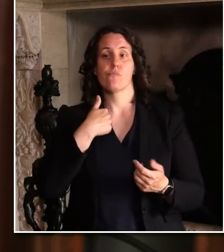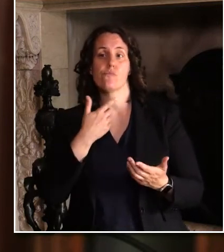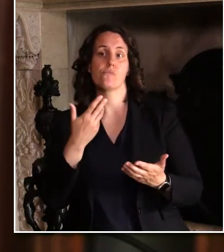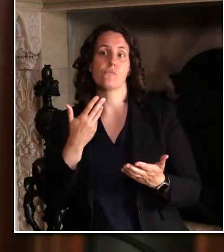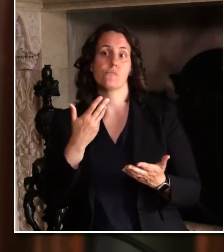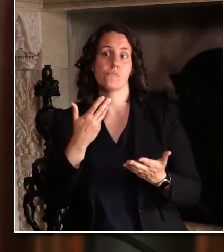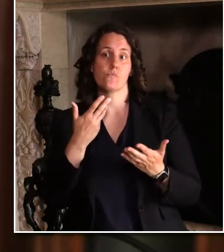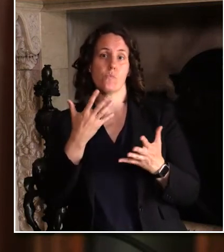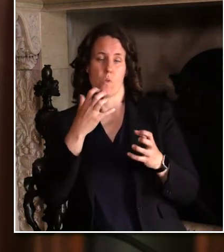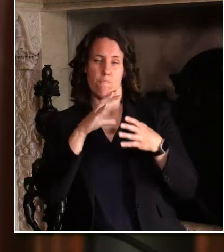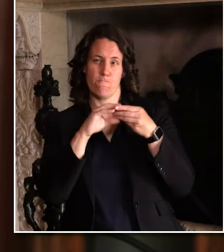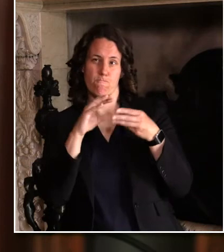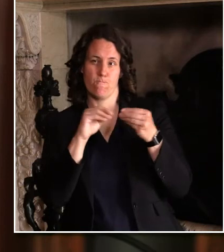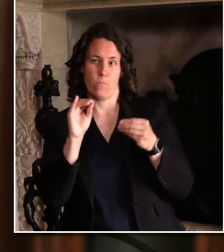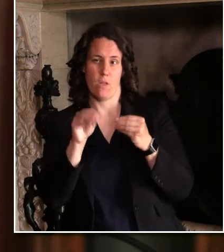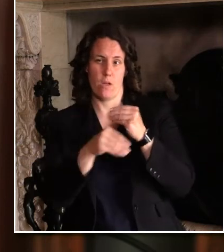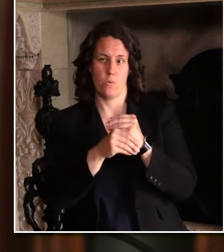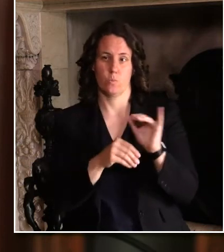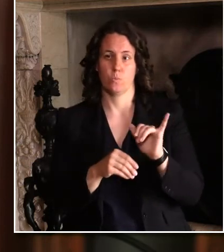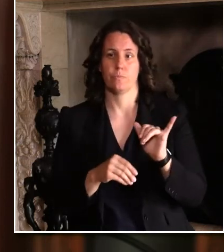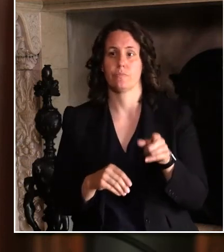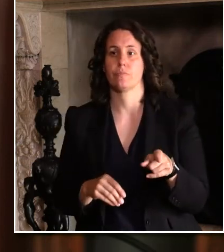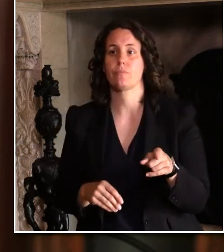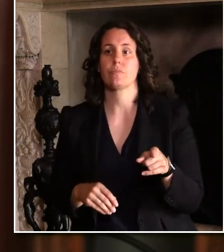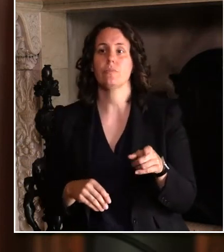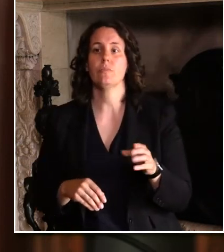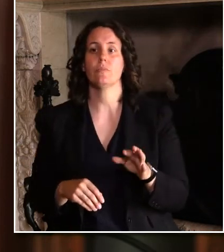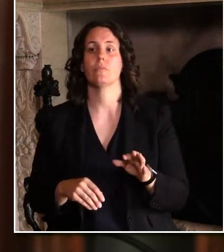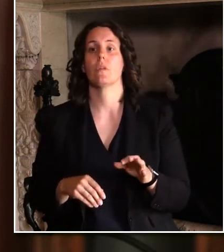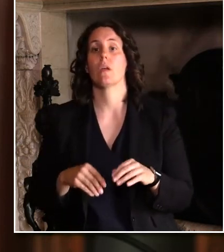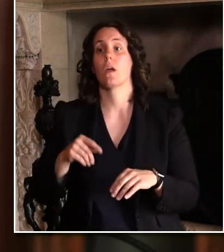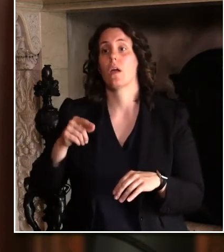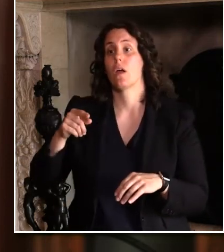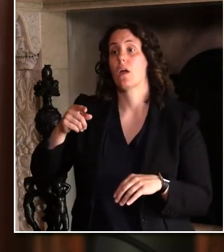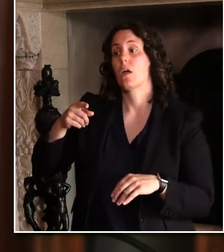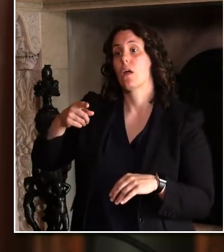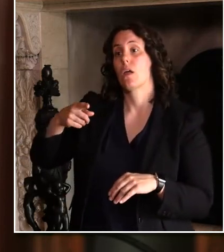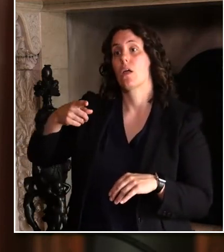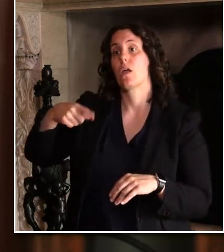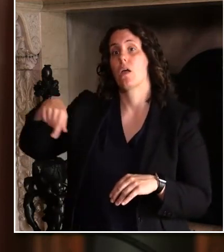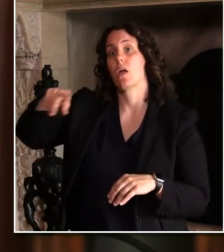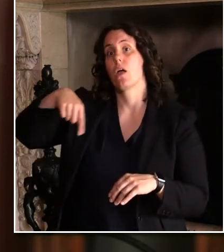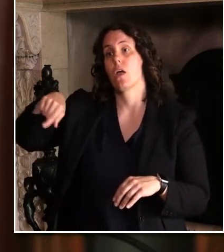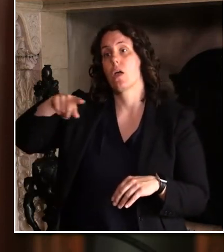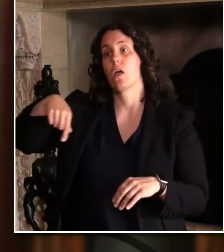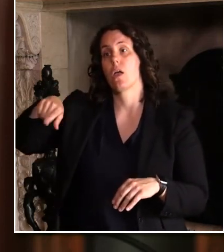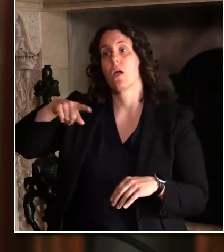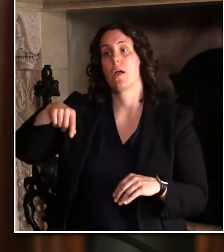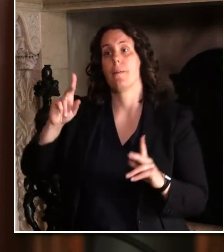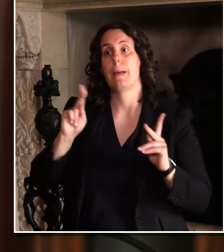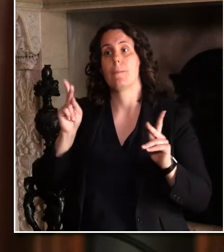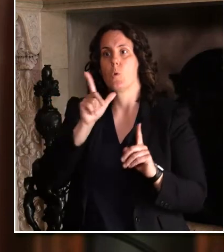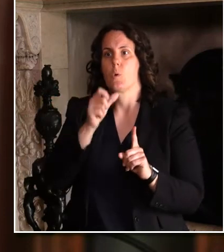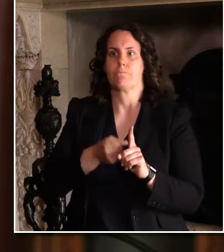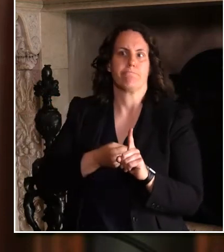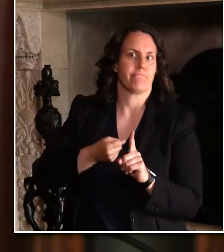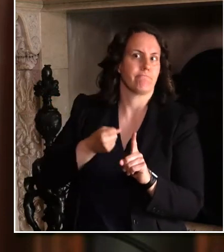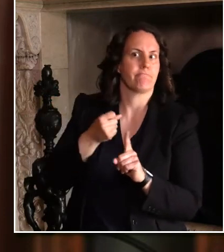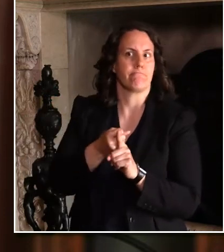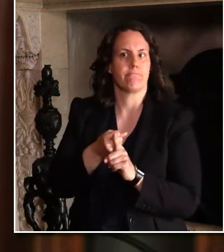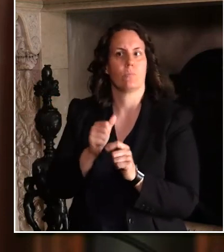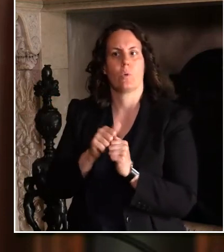is those most impacted by this virus economically also many of them interface with